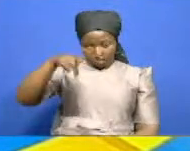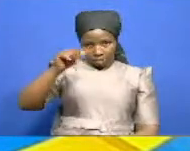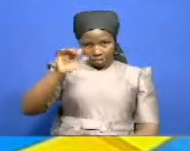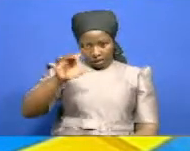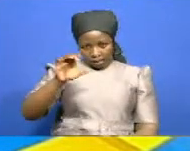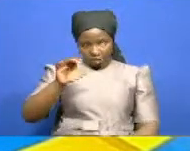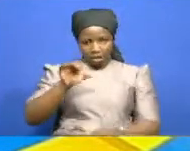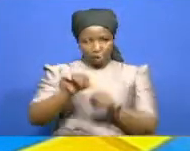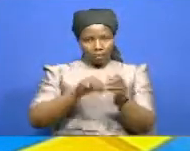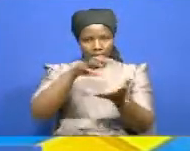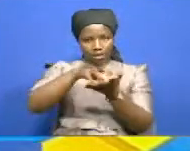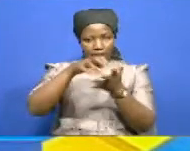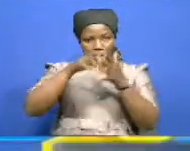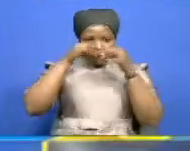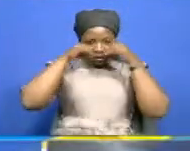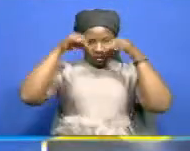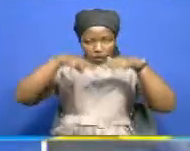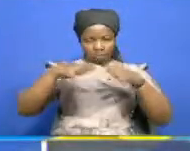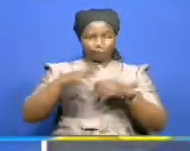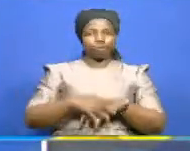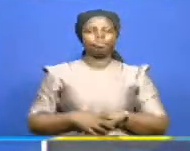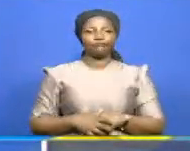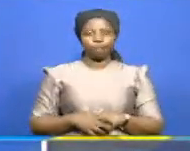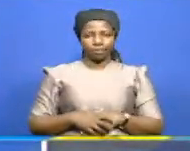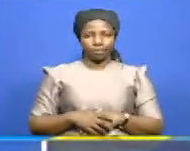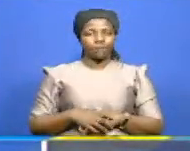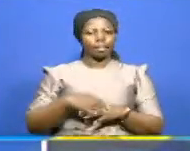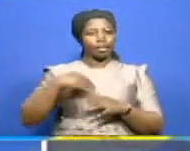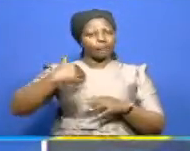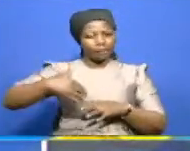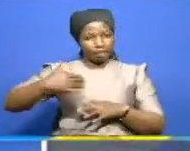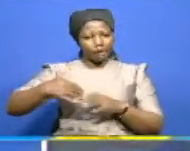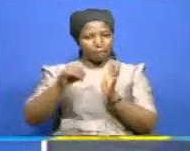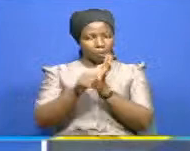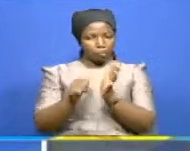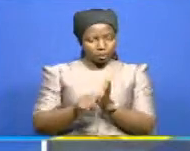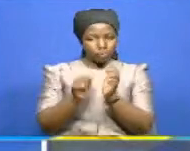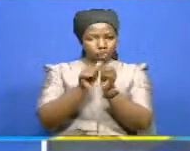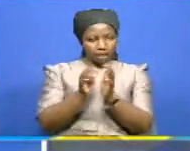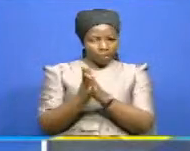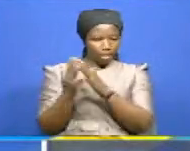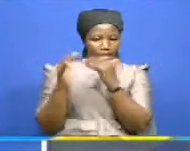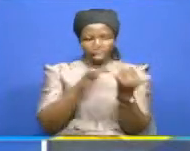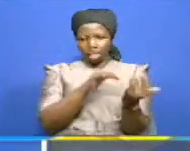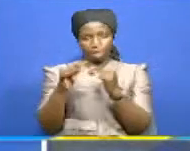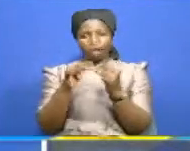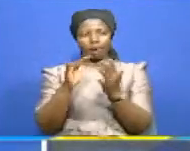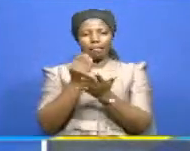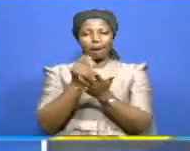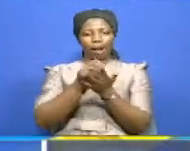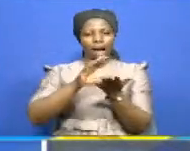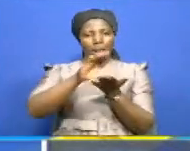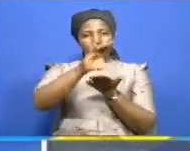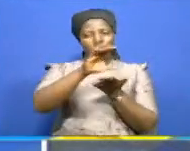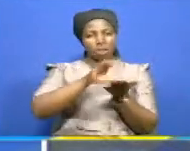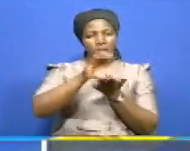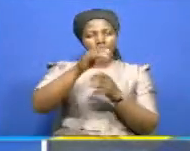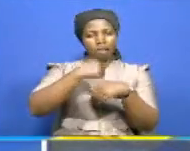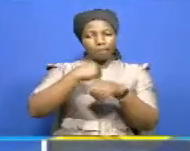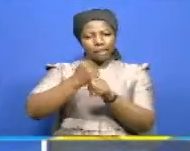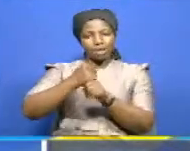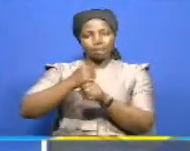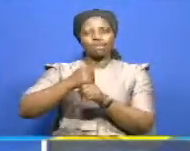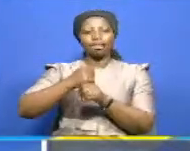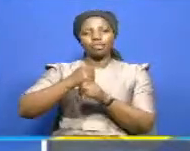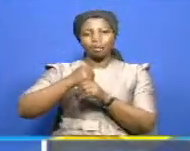status of devolution, frequent standoffs and delays in enacting revenue allocation bills have seen the devolved units shelve development